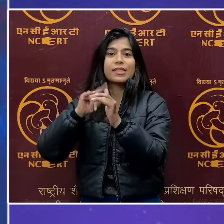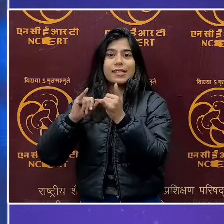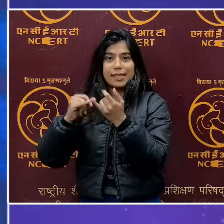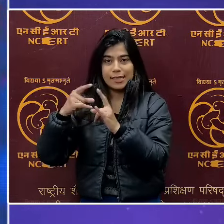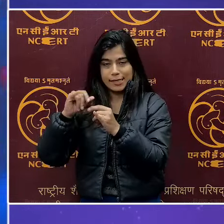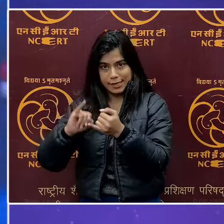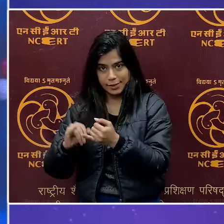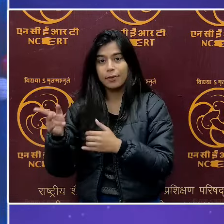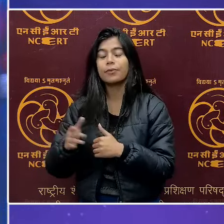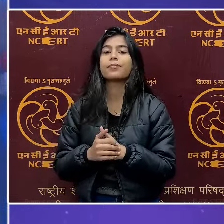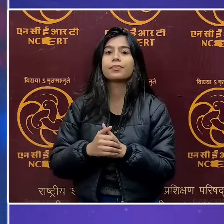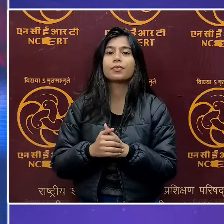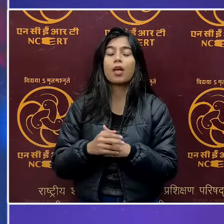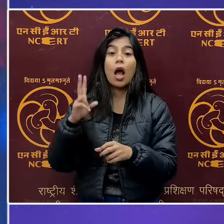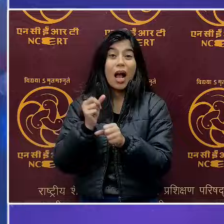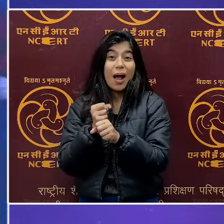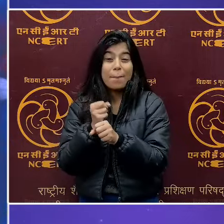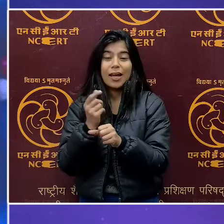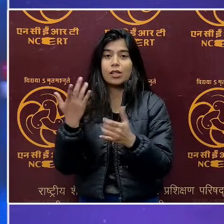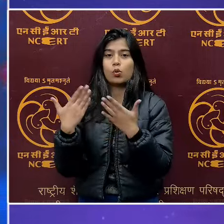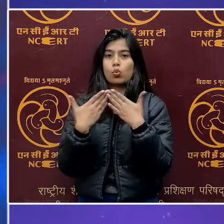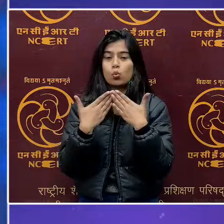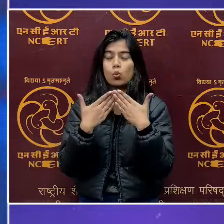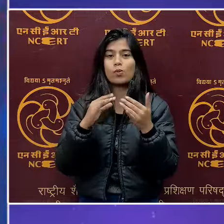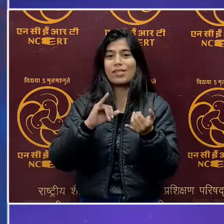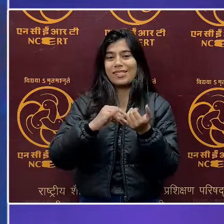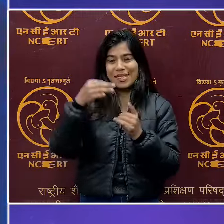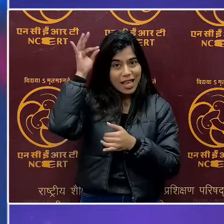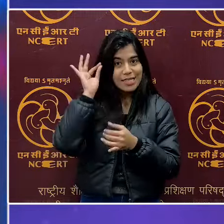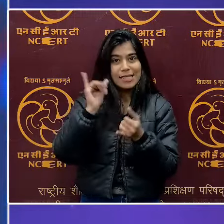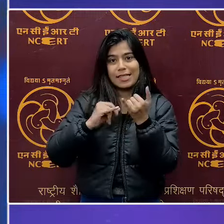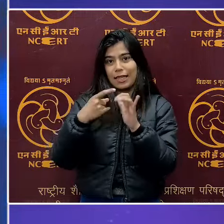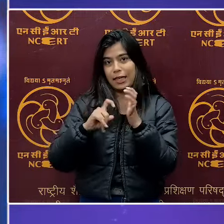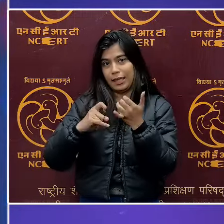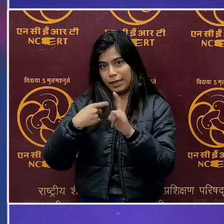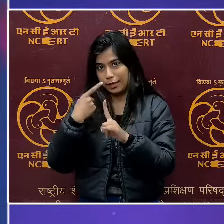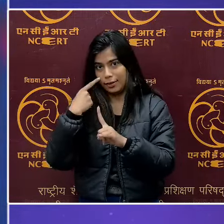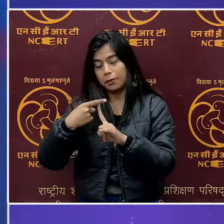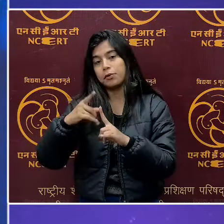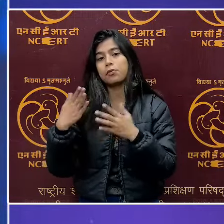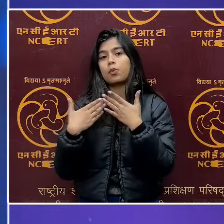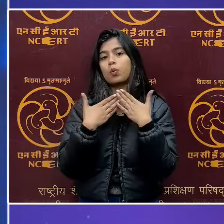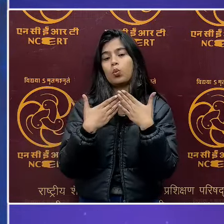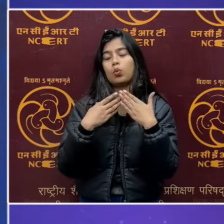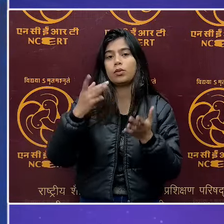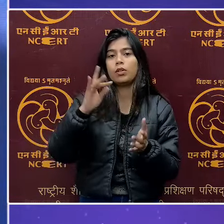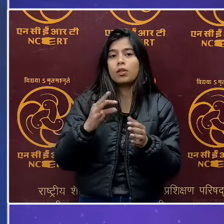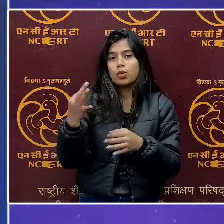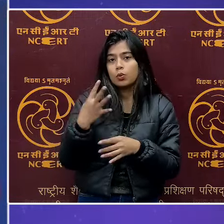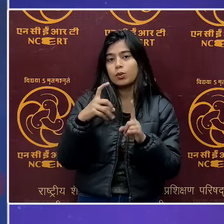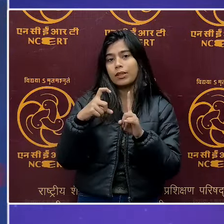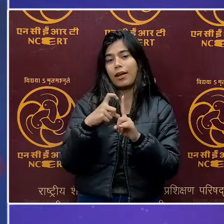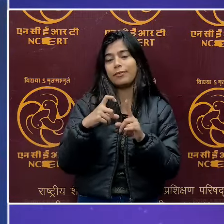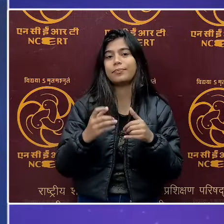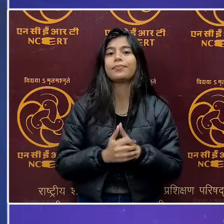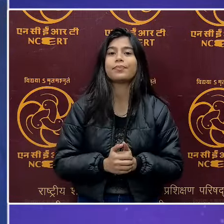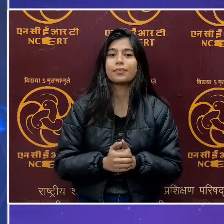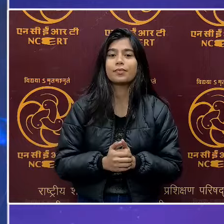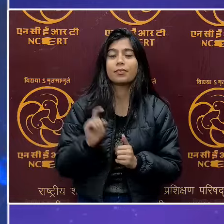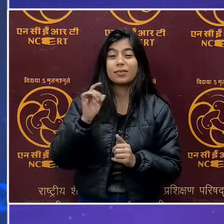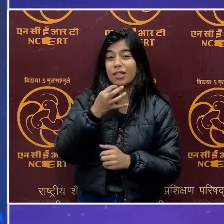Vidyalaya and Sanskriti School, New Delhi. So, let's begin this conversation without further ado, and let me